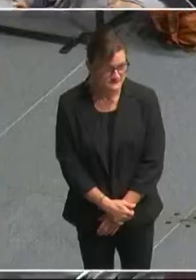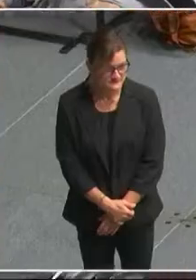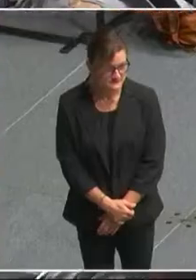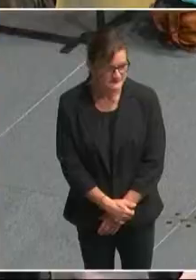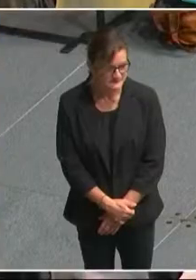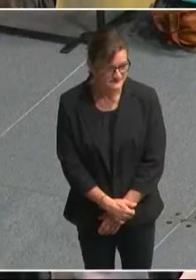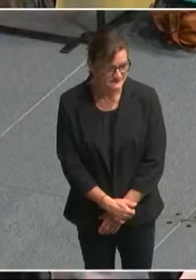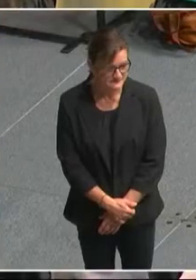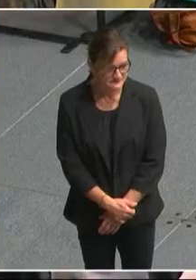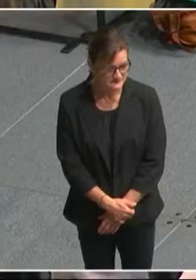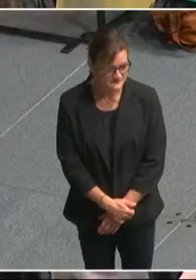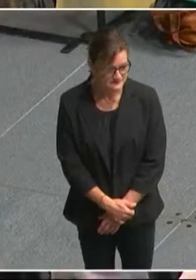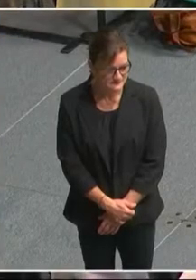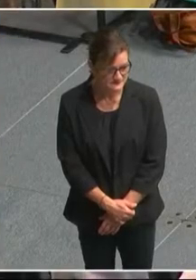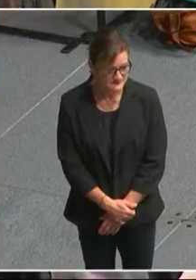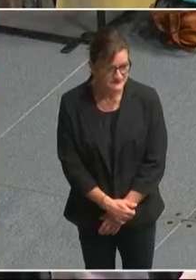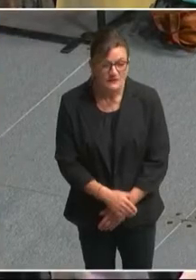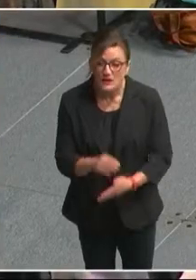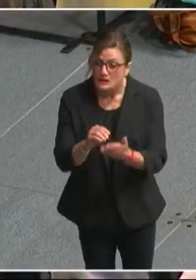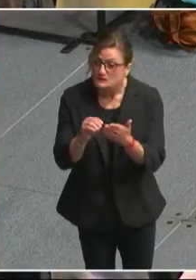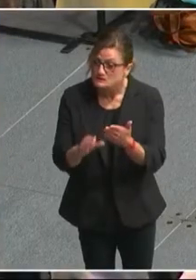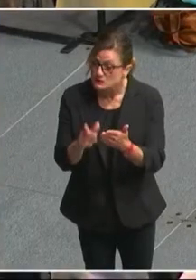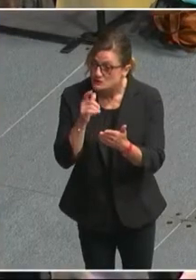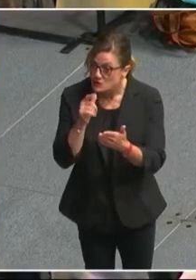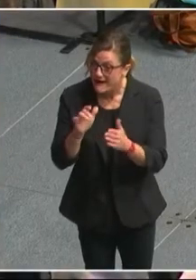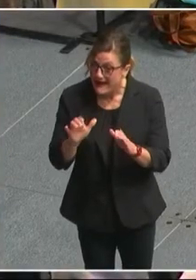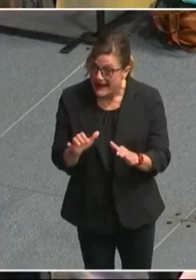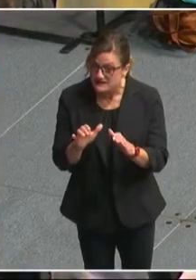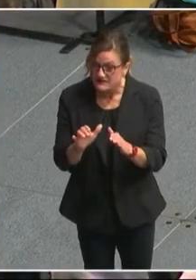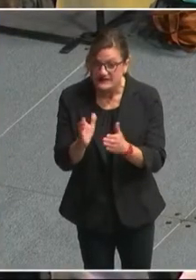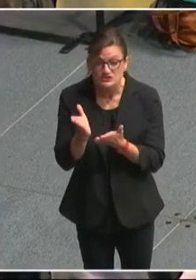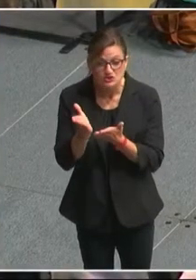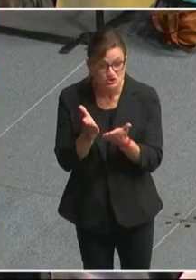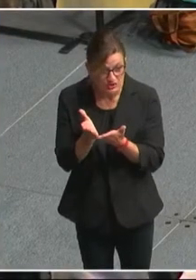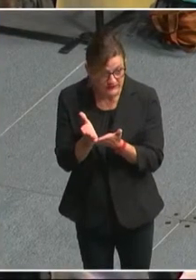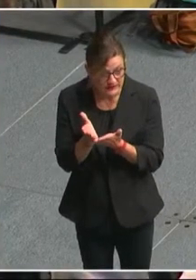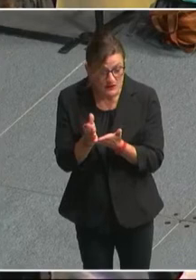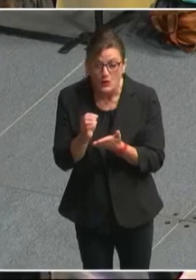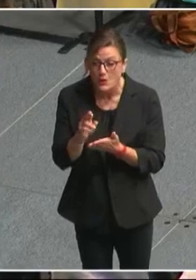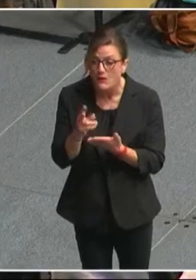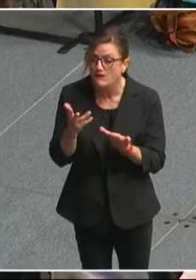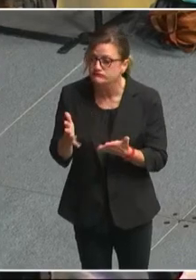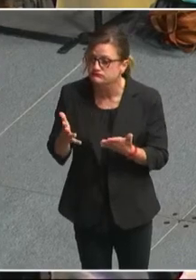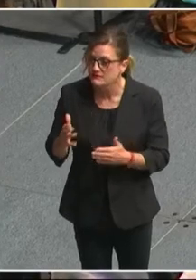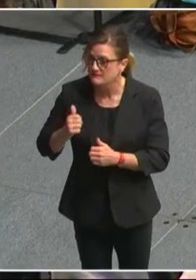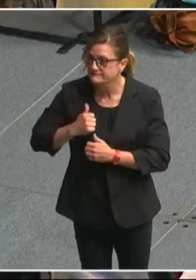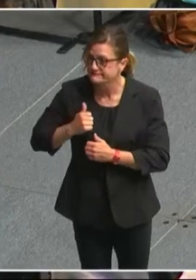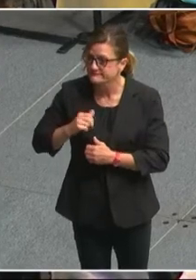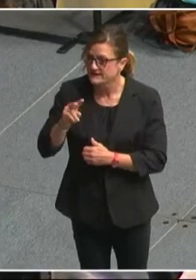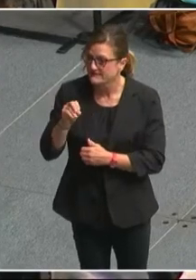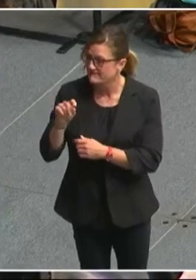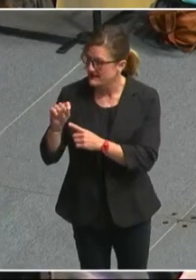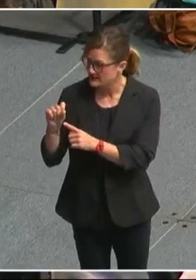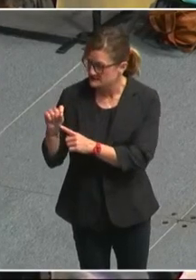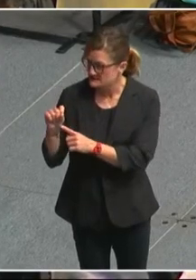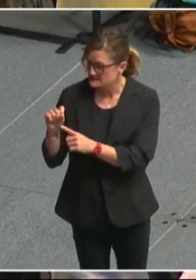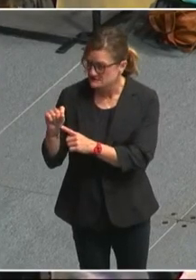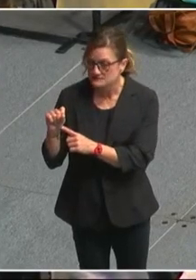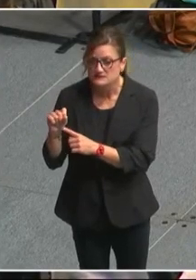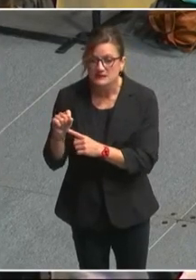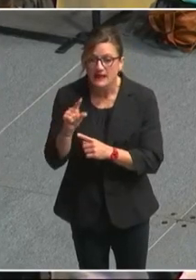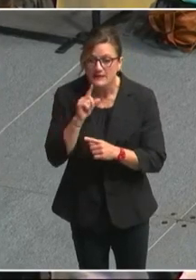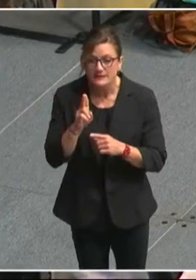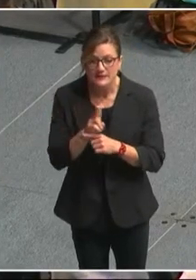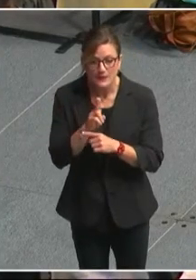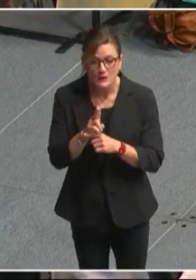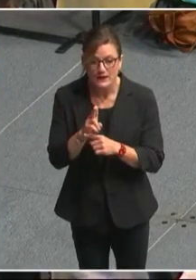Thank you. Students who are actively serving or are veterans of the United States Armed Forces are